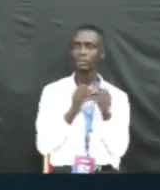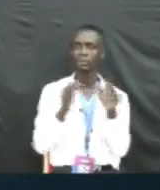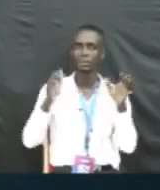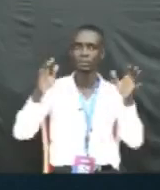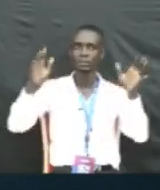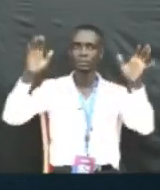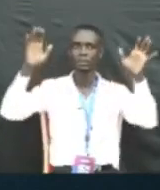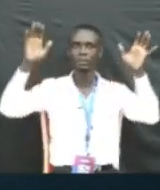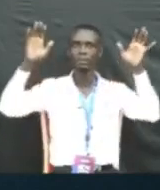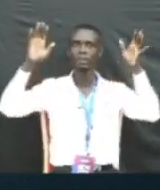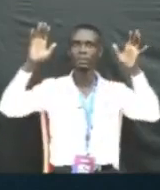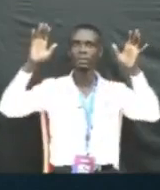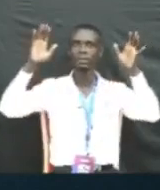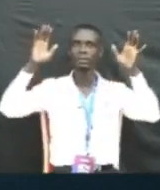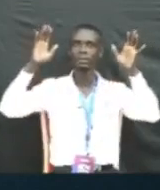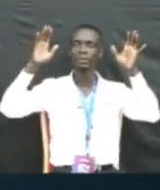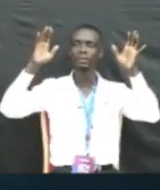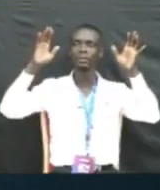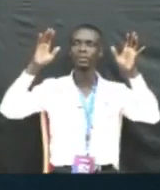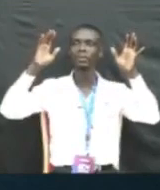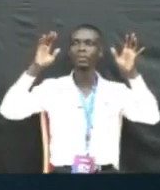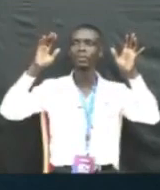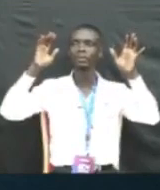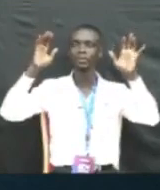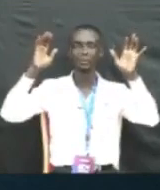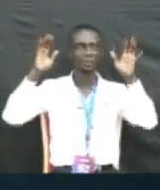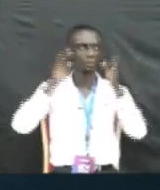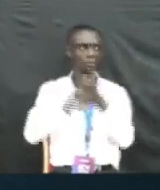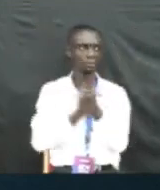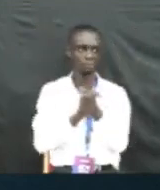Are you there? Just aid him.